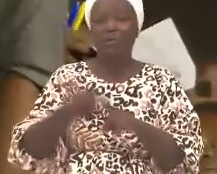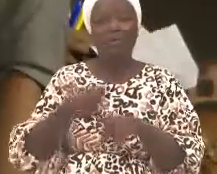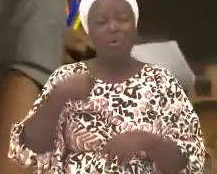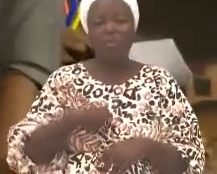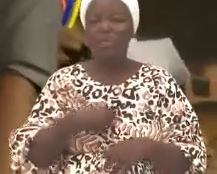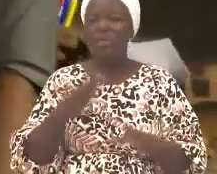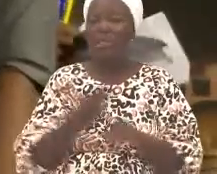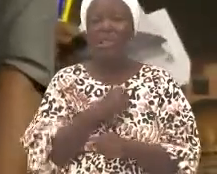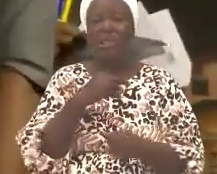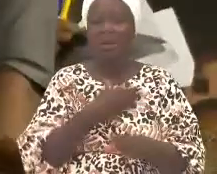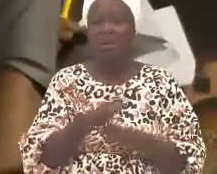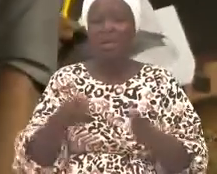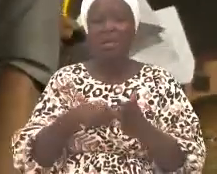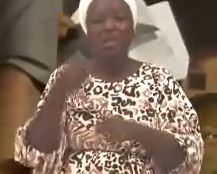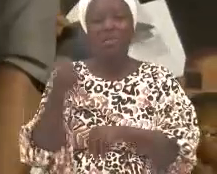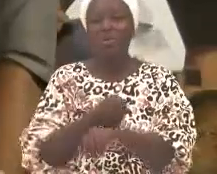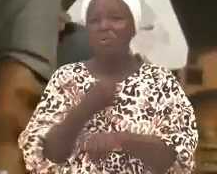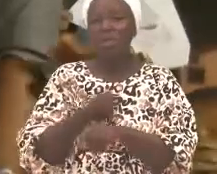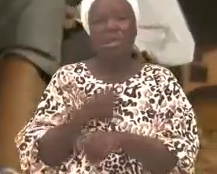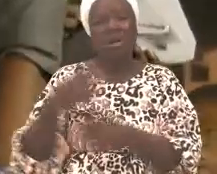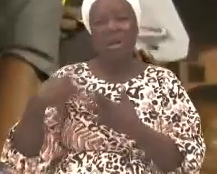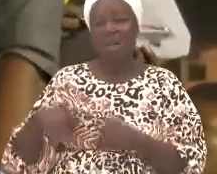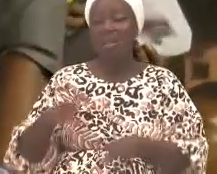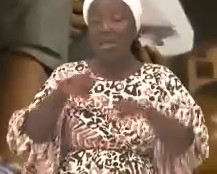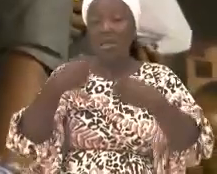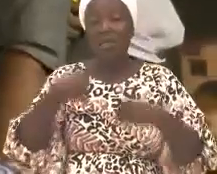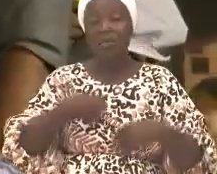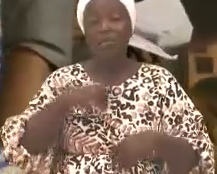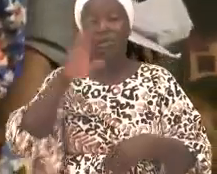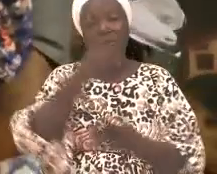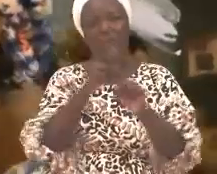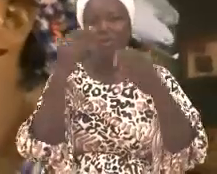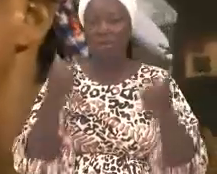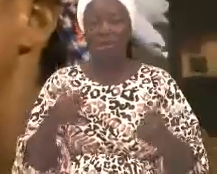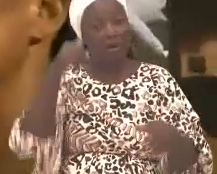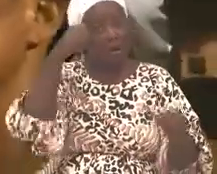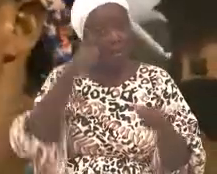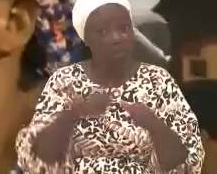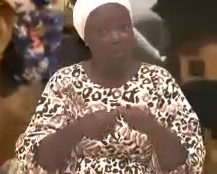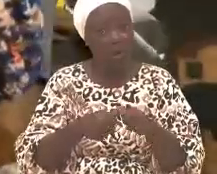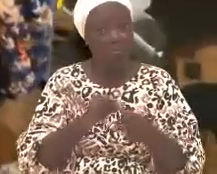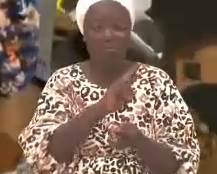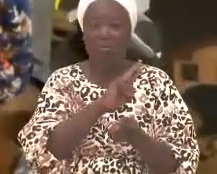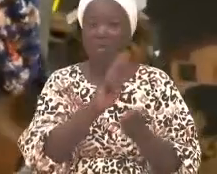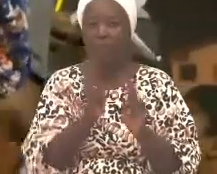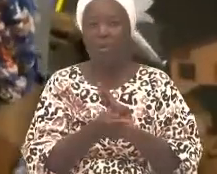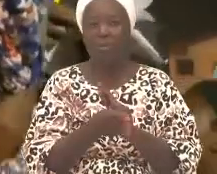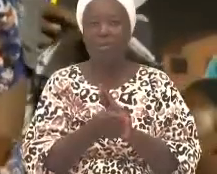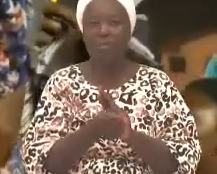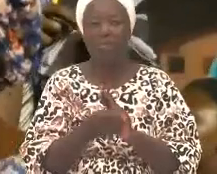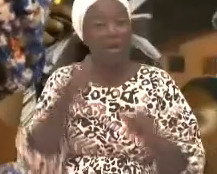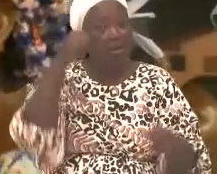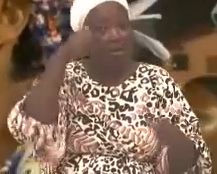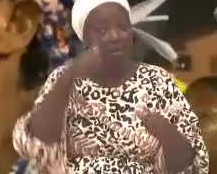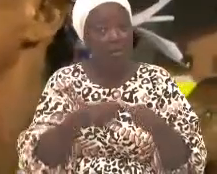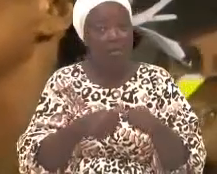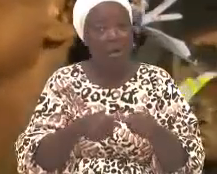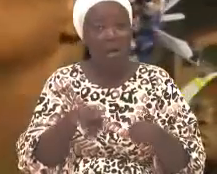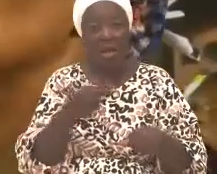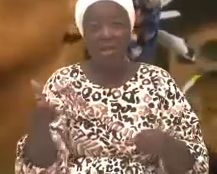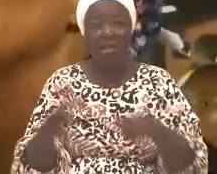me. Grant me your salvation now. Remember, repent. Remember, anything